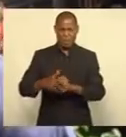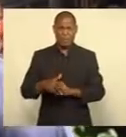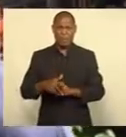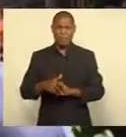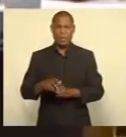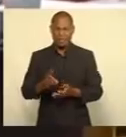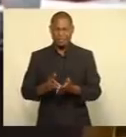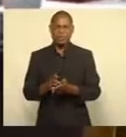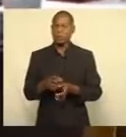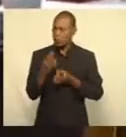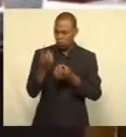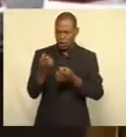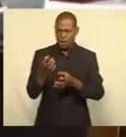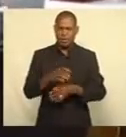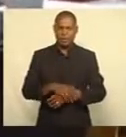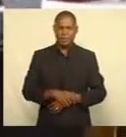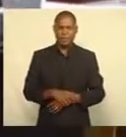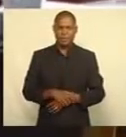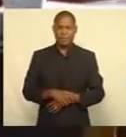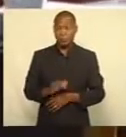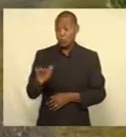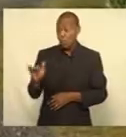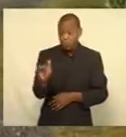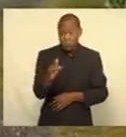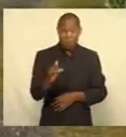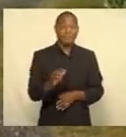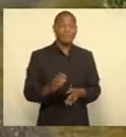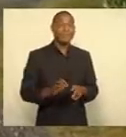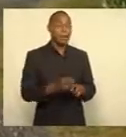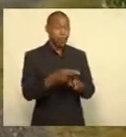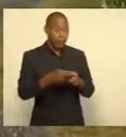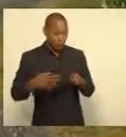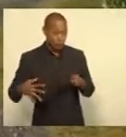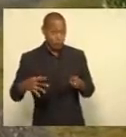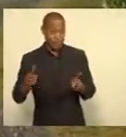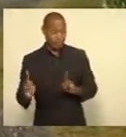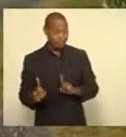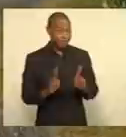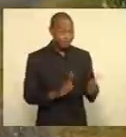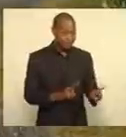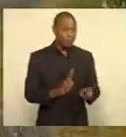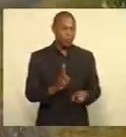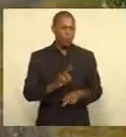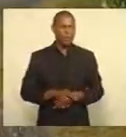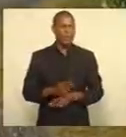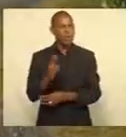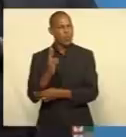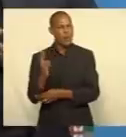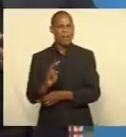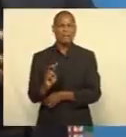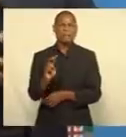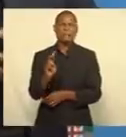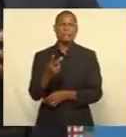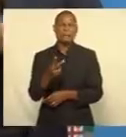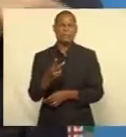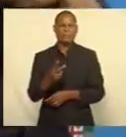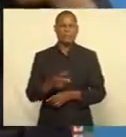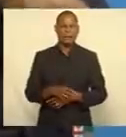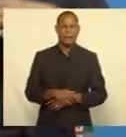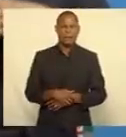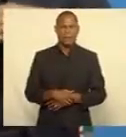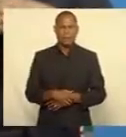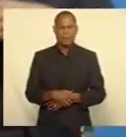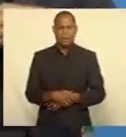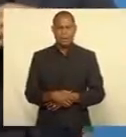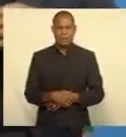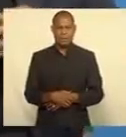ready. For those at the funeral in Tavakumbu, authorities had to rely on second-hand information. From the amount of food that they